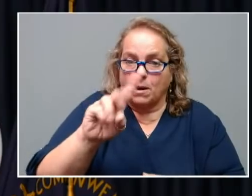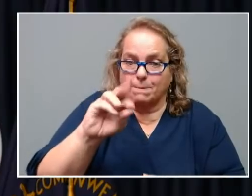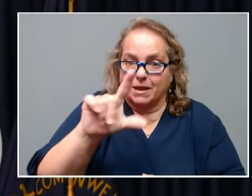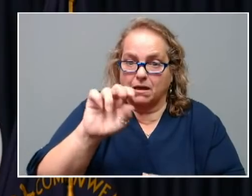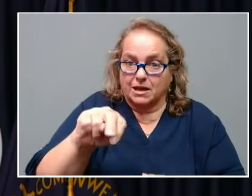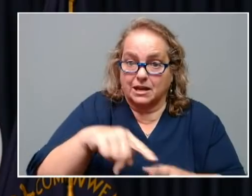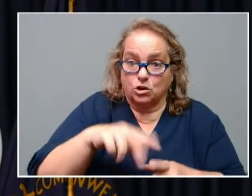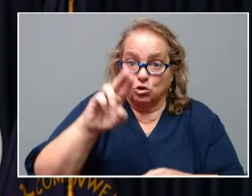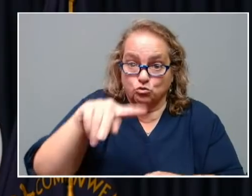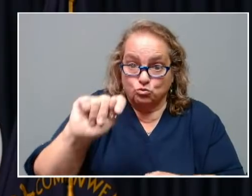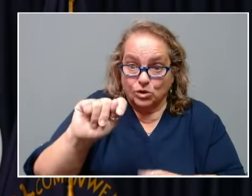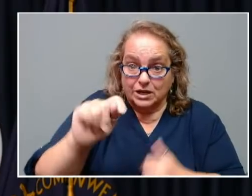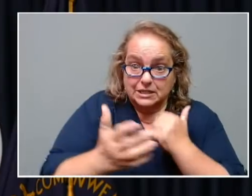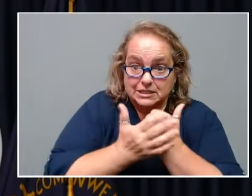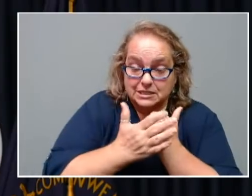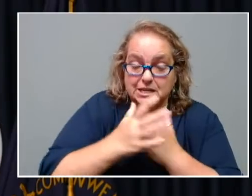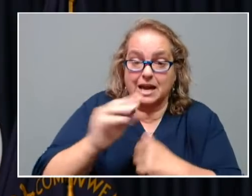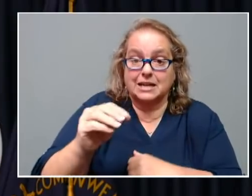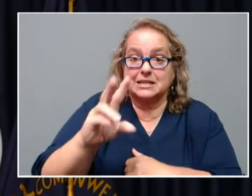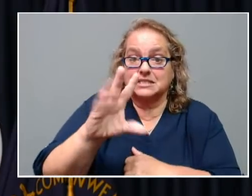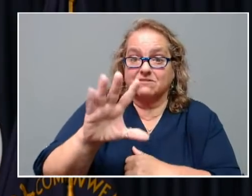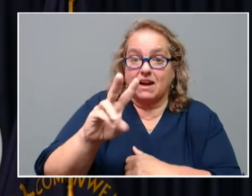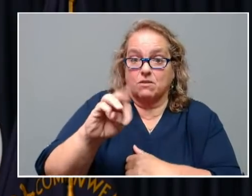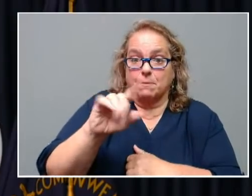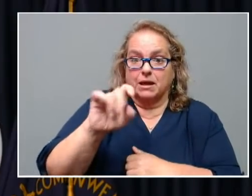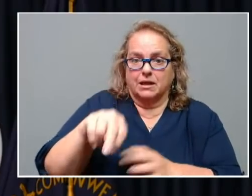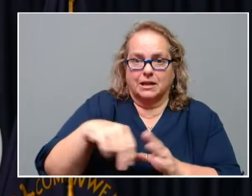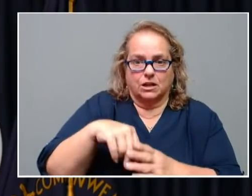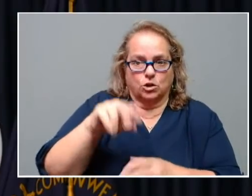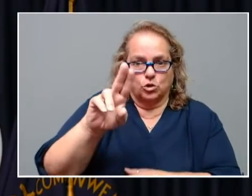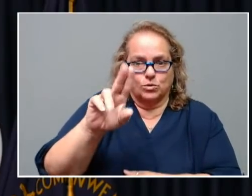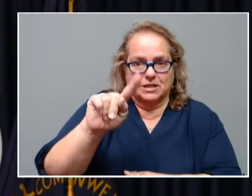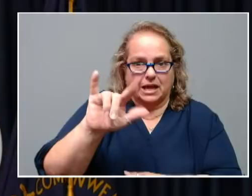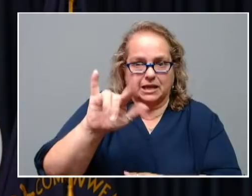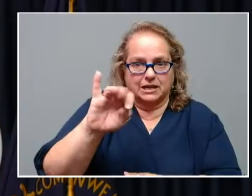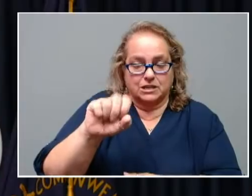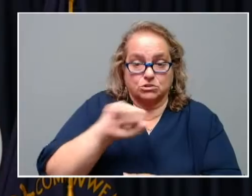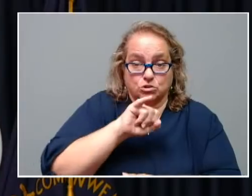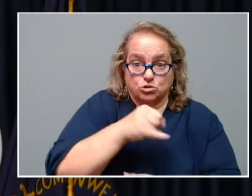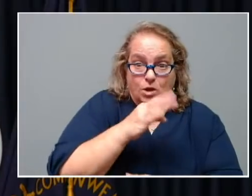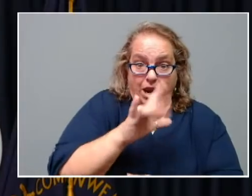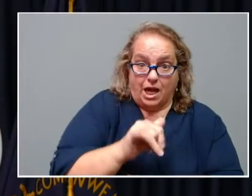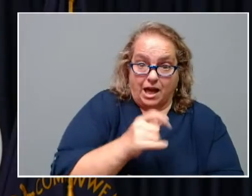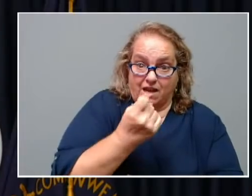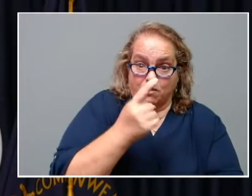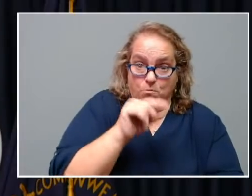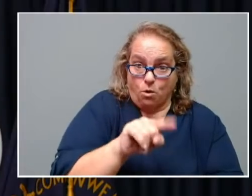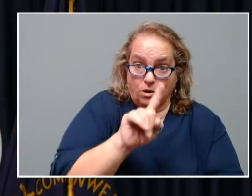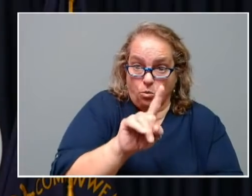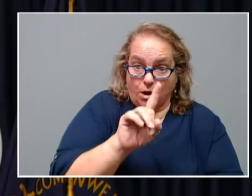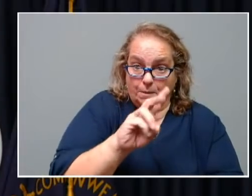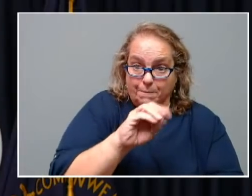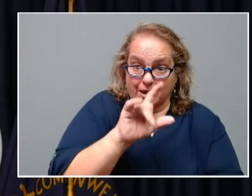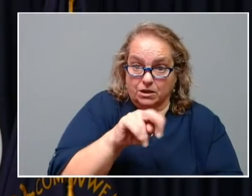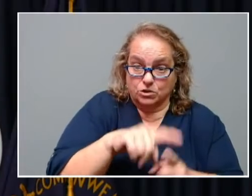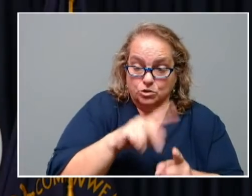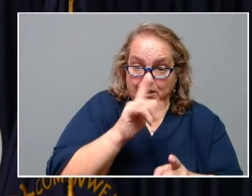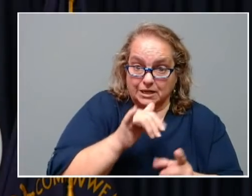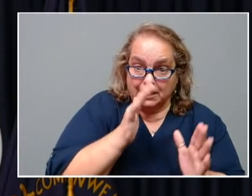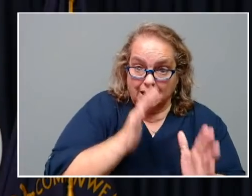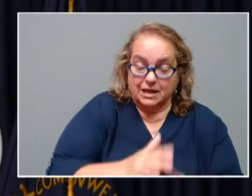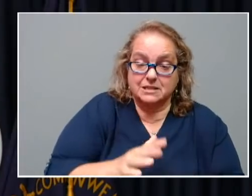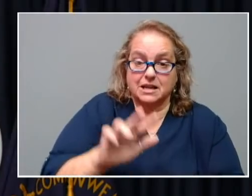utility assistance. In July, we paid out more than $11.1 million to Kentuckians and paid out more than $9.3 million